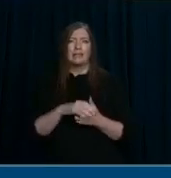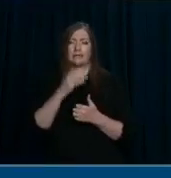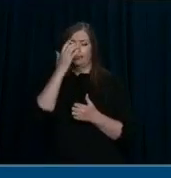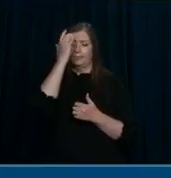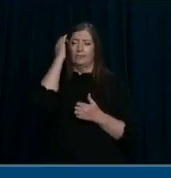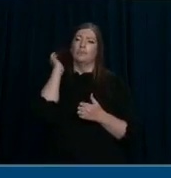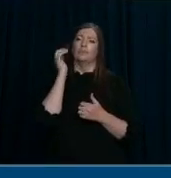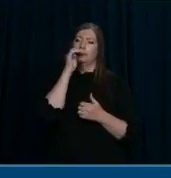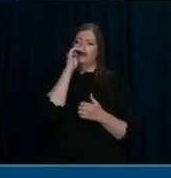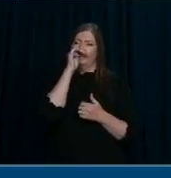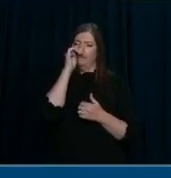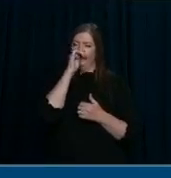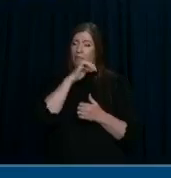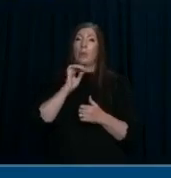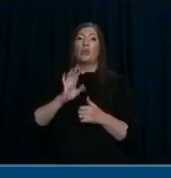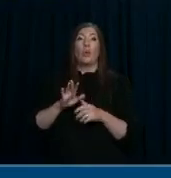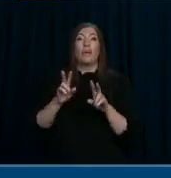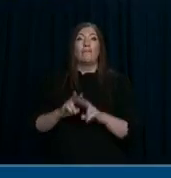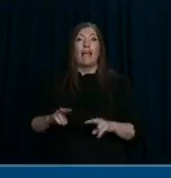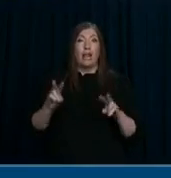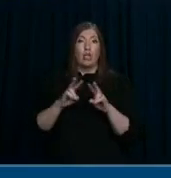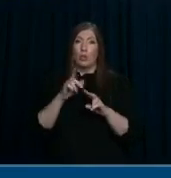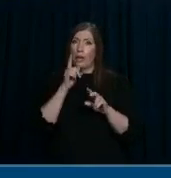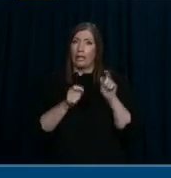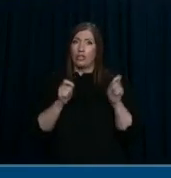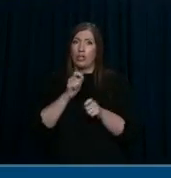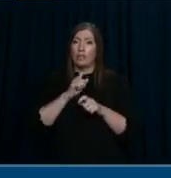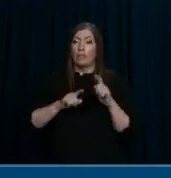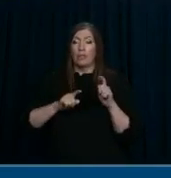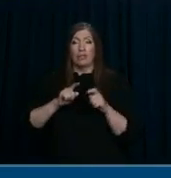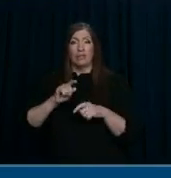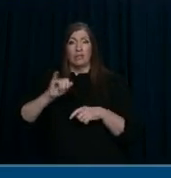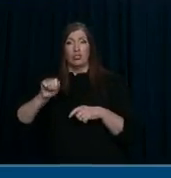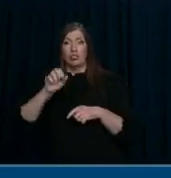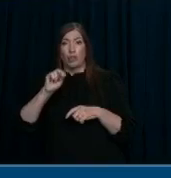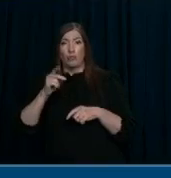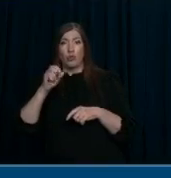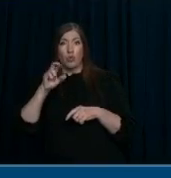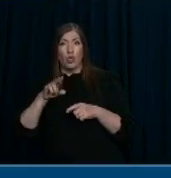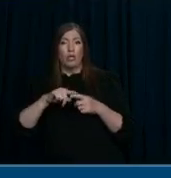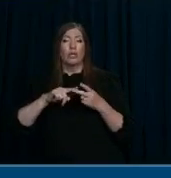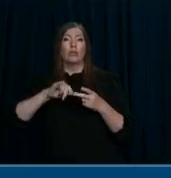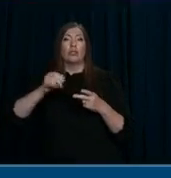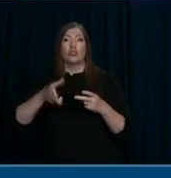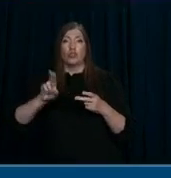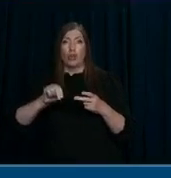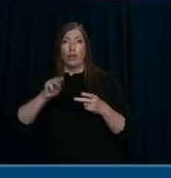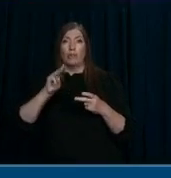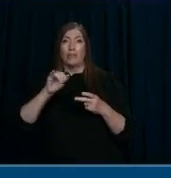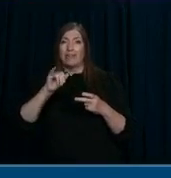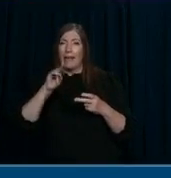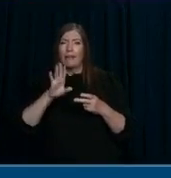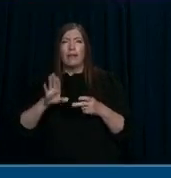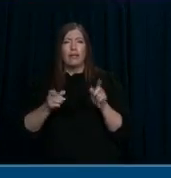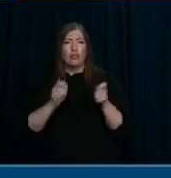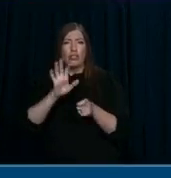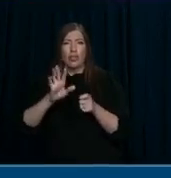haven't changed. Did the Republicans, Jan Brewer, John McCain, did they comport with your values? Let me start with a few